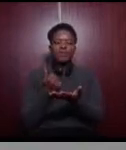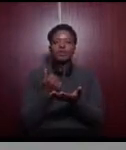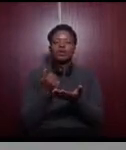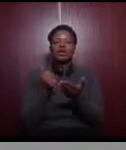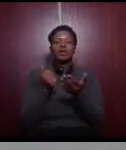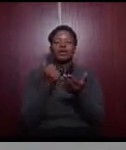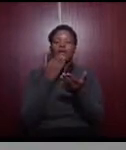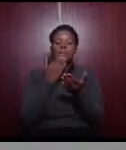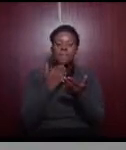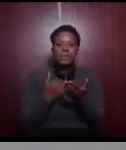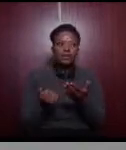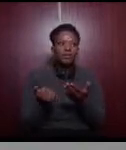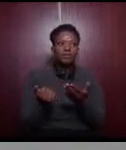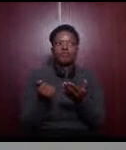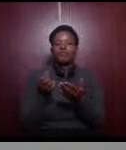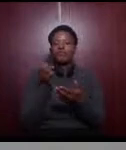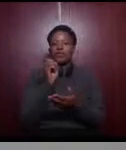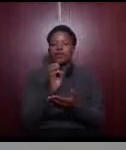if there are